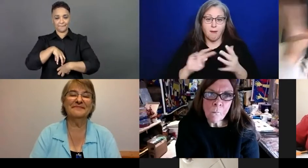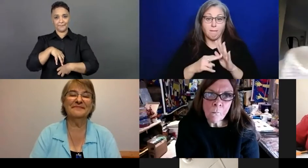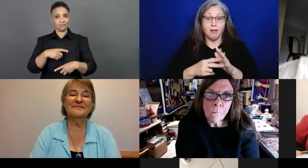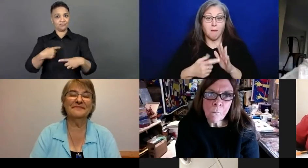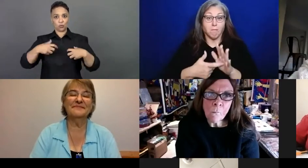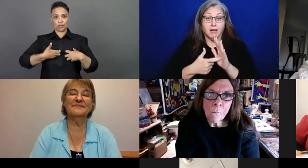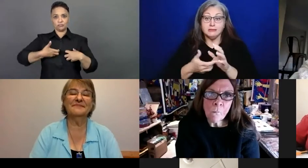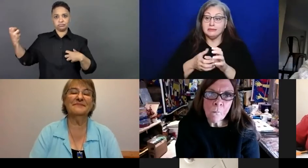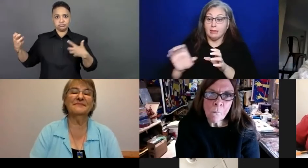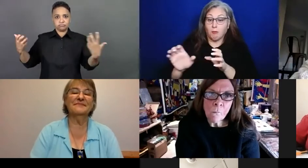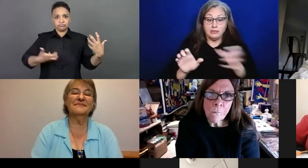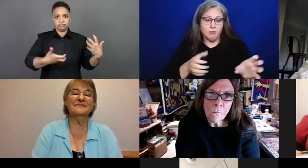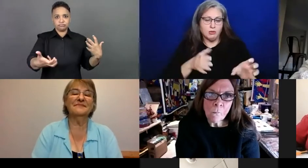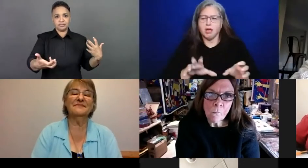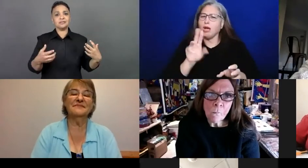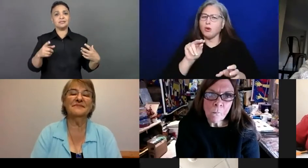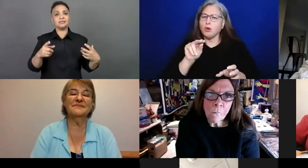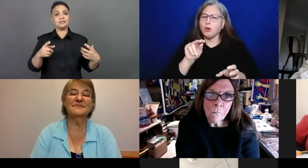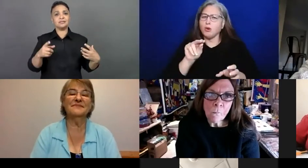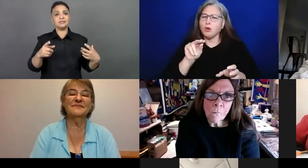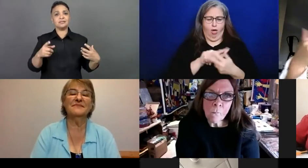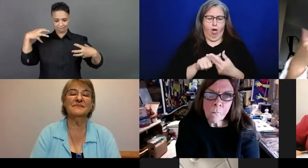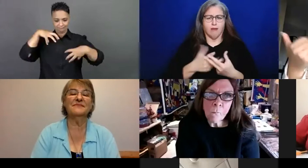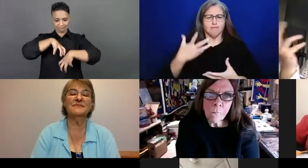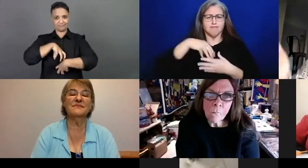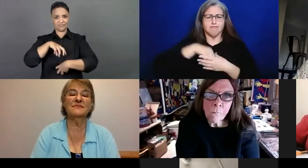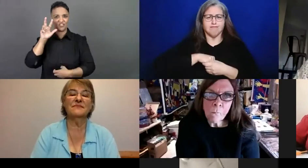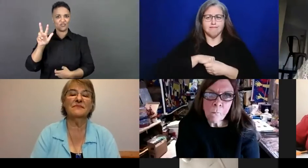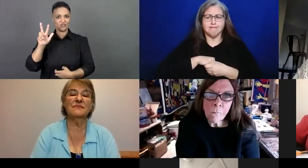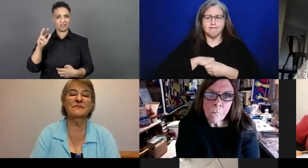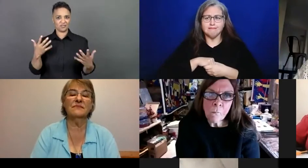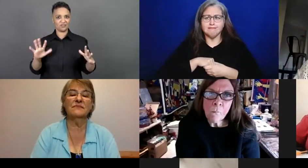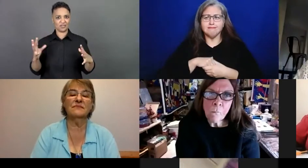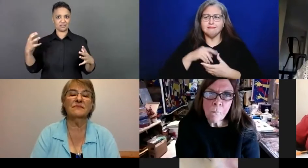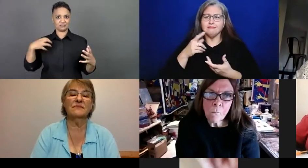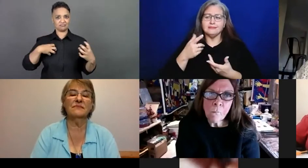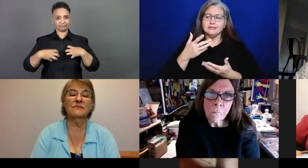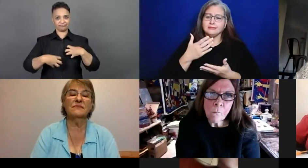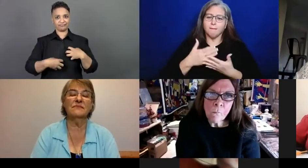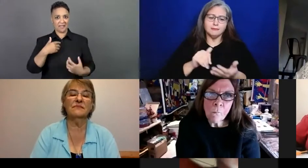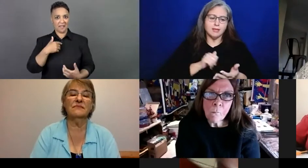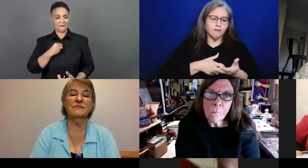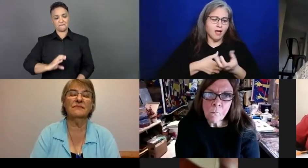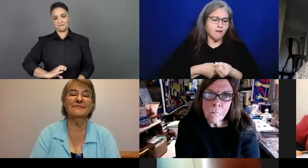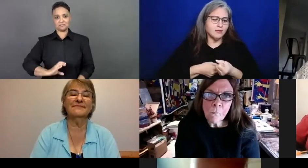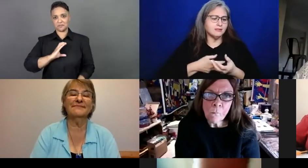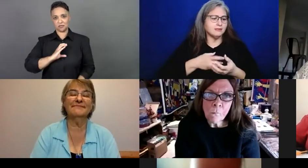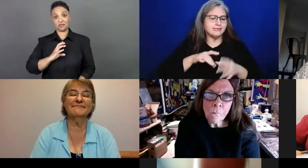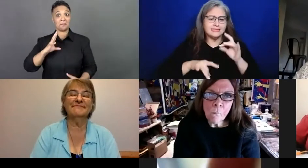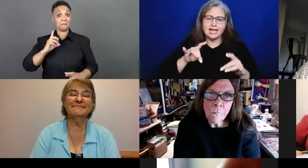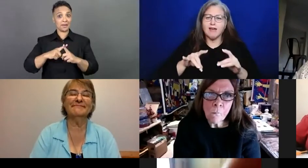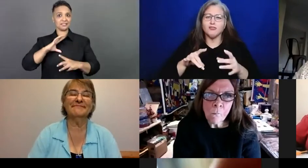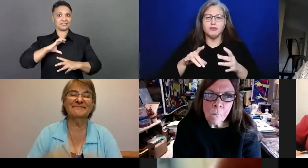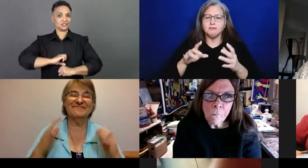because internally it's in within us where it comes to the acceptance, self-confidence, and discovery as well.